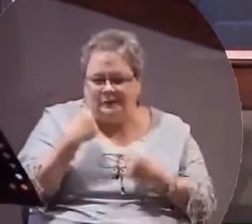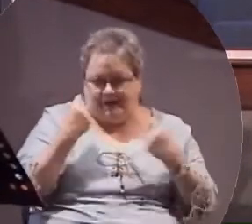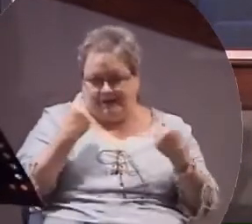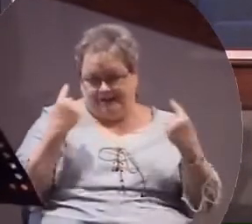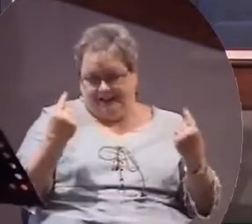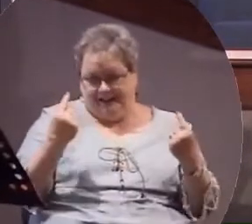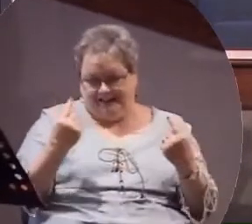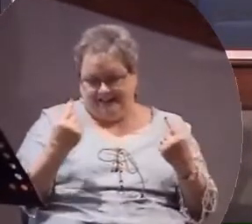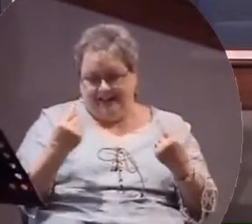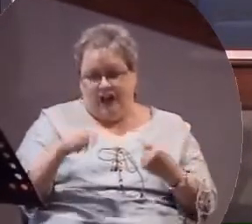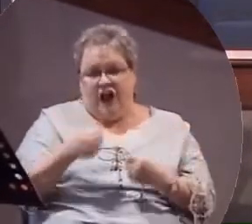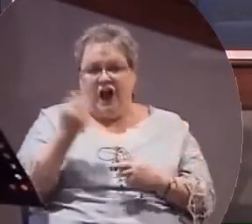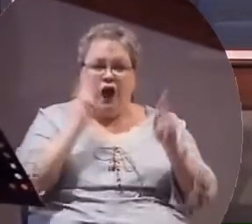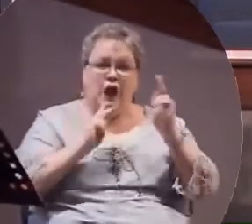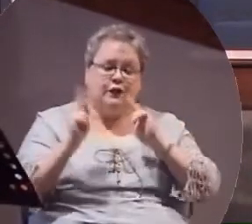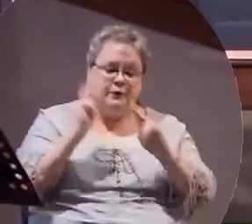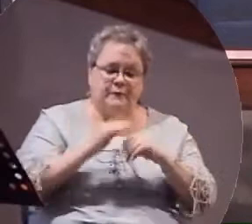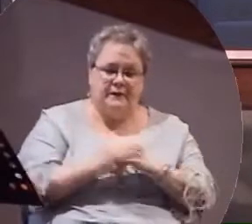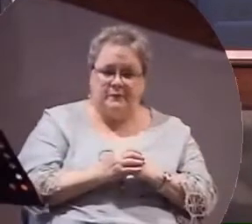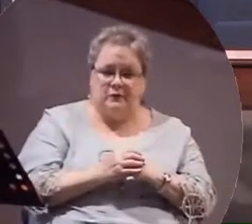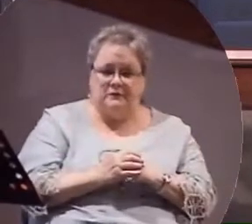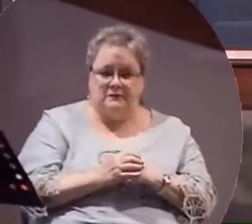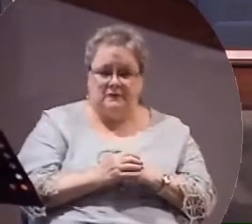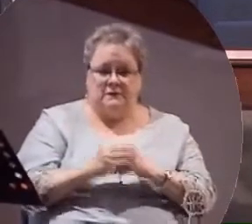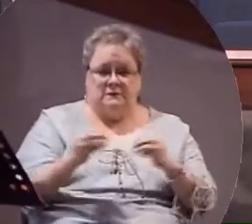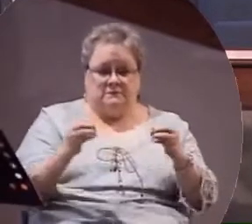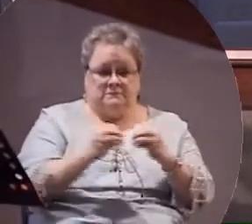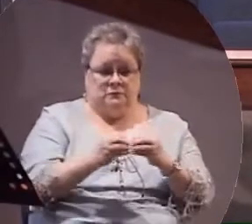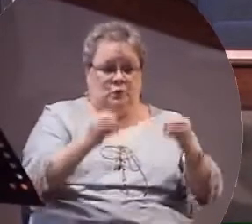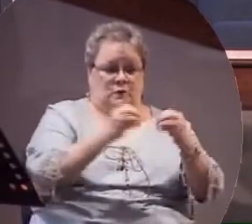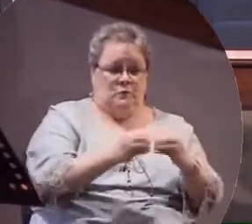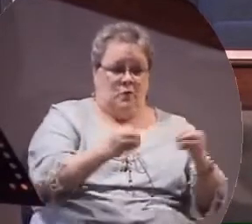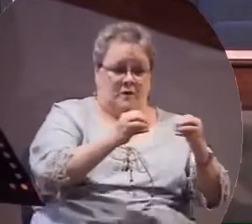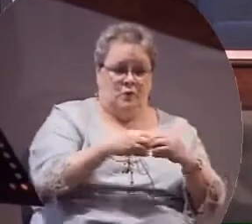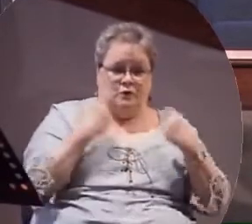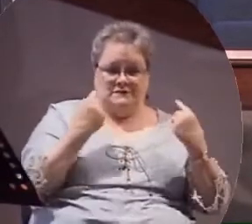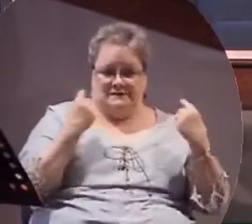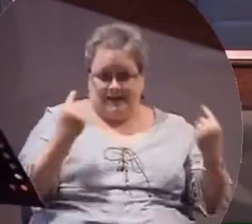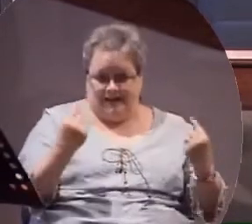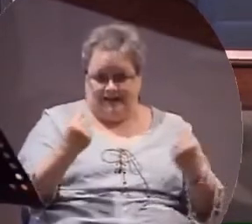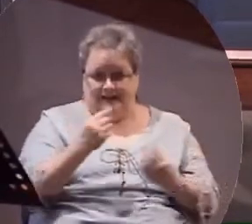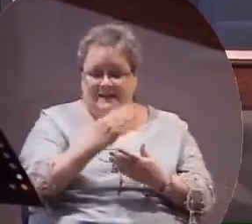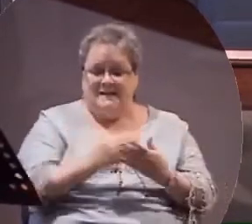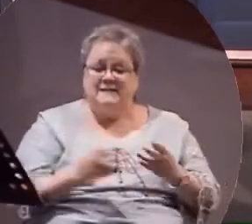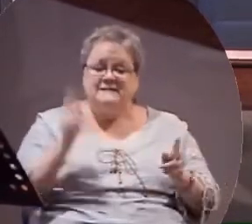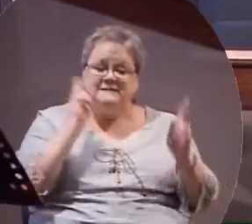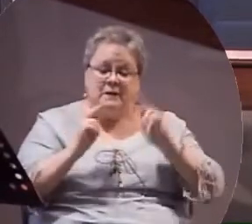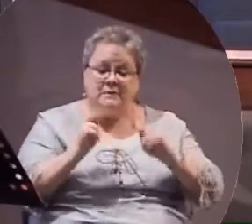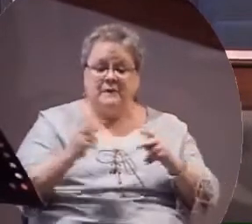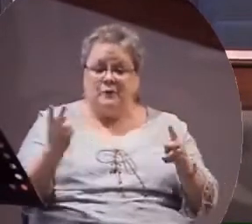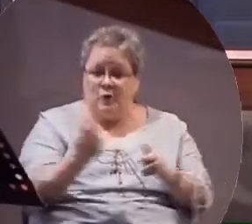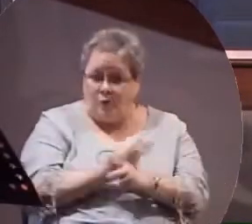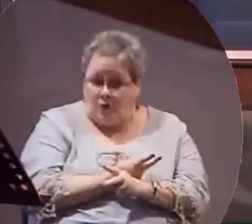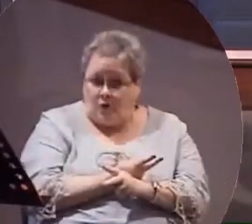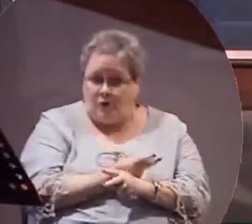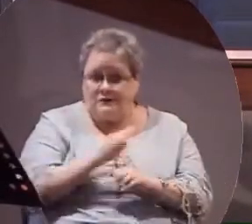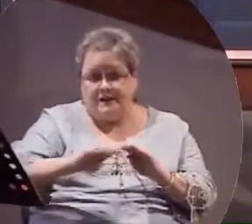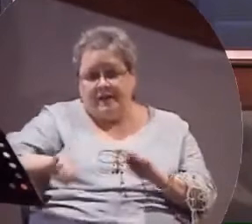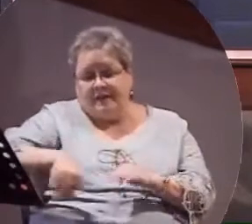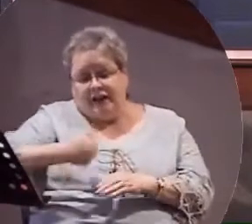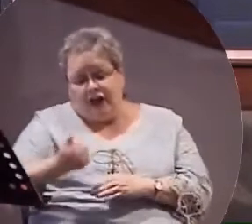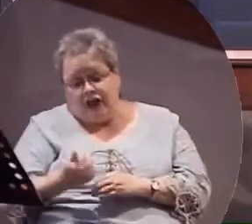Other people go a little bit further, and man, they mire up to their knees in sin. Some people are a little worse off. They go up to